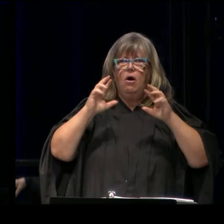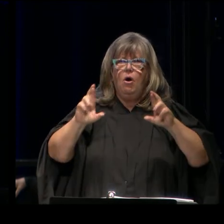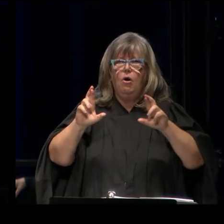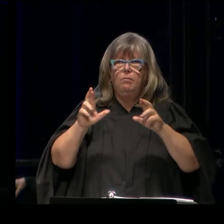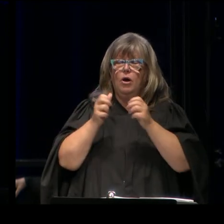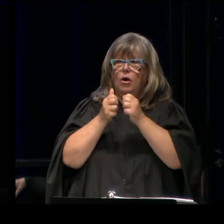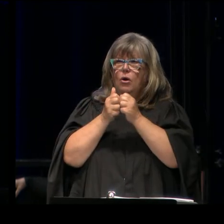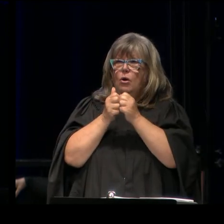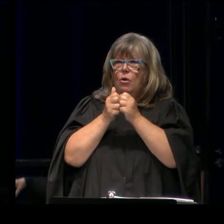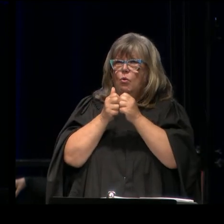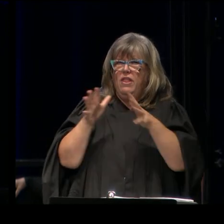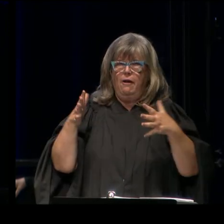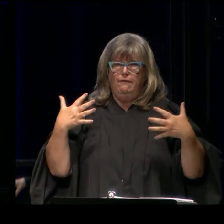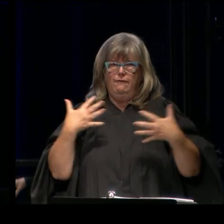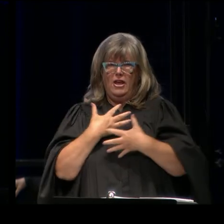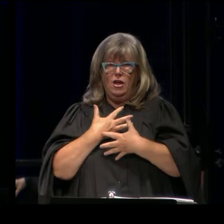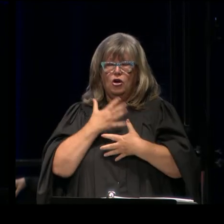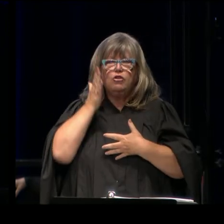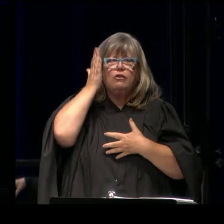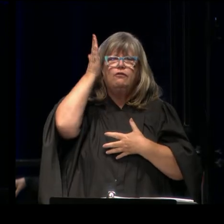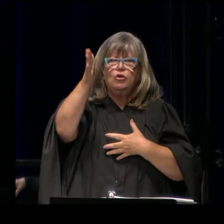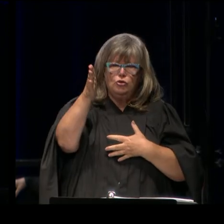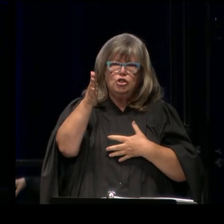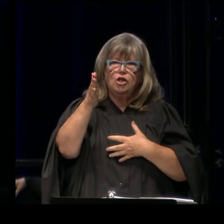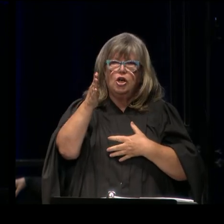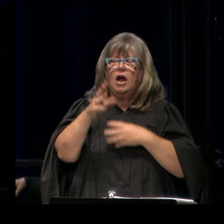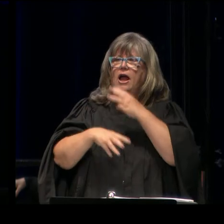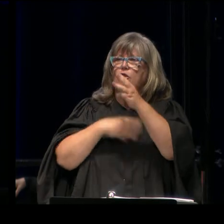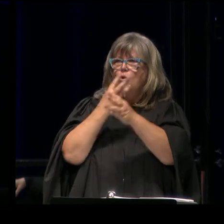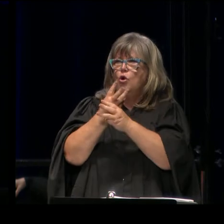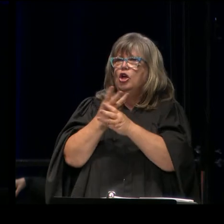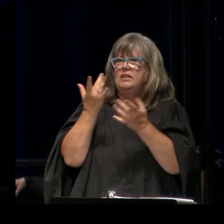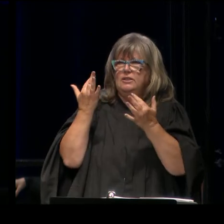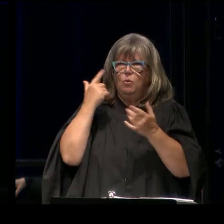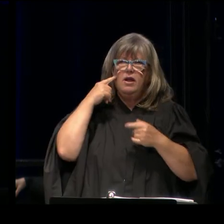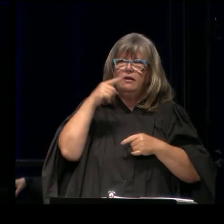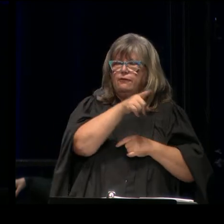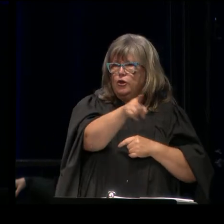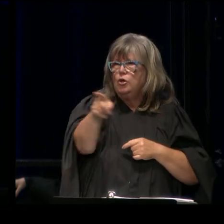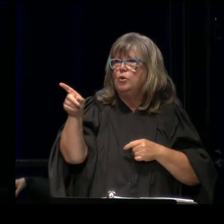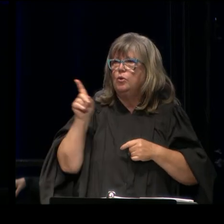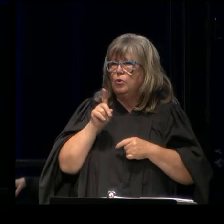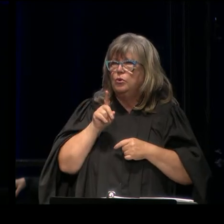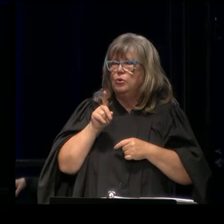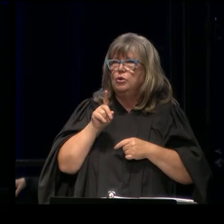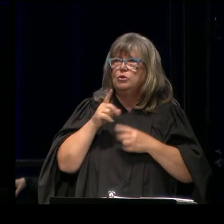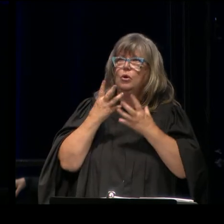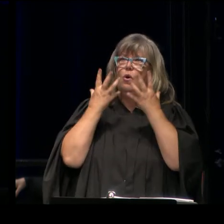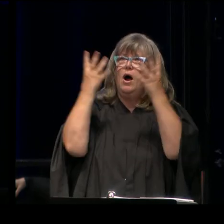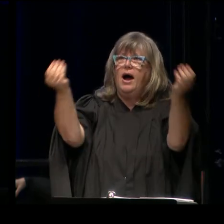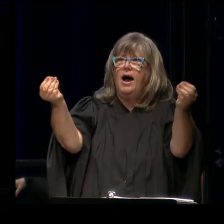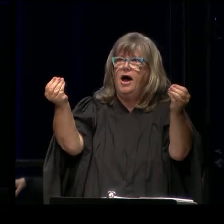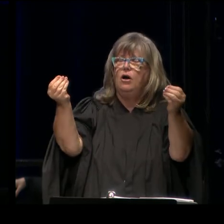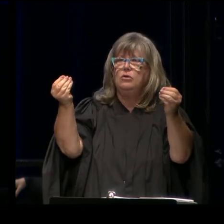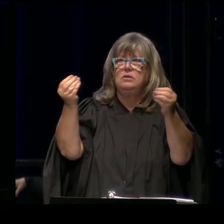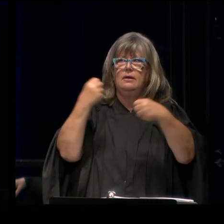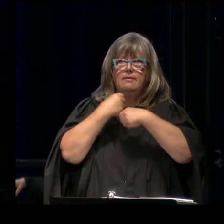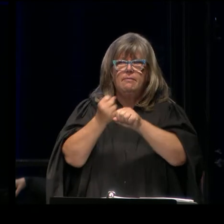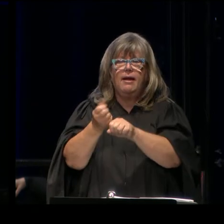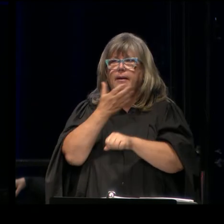future is yours, and the world is waiting for you to make a difference with the